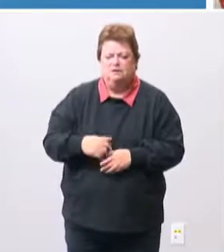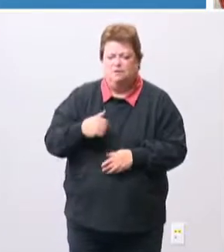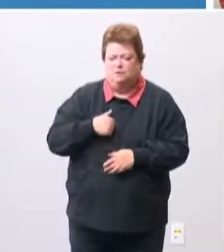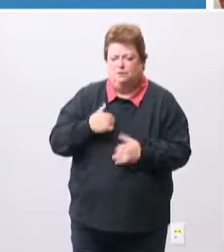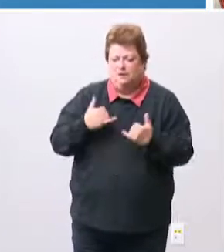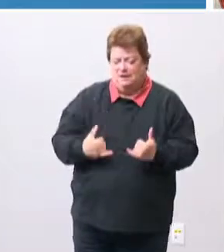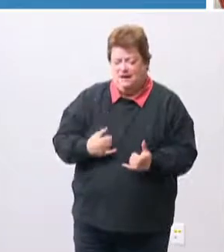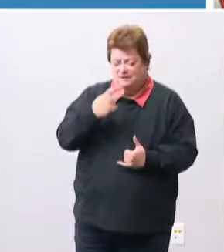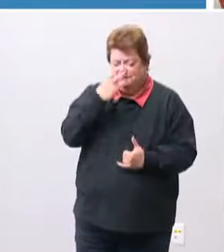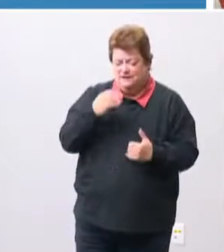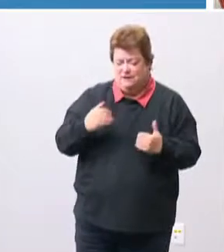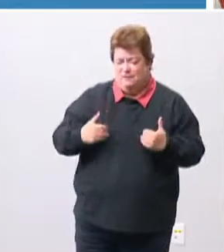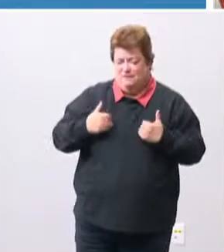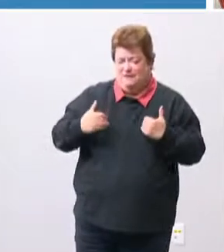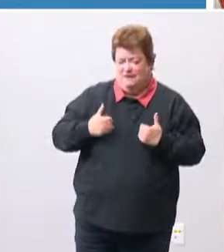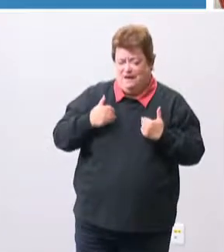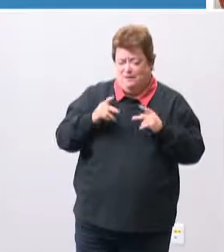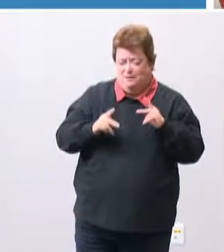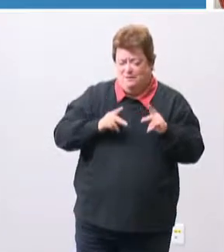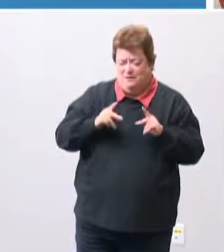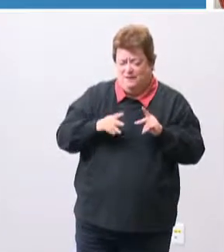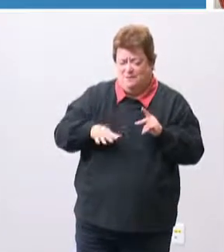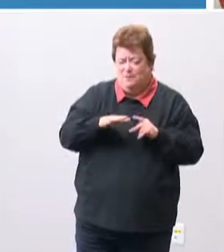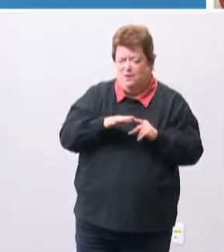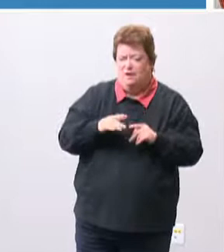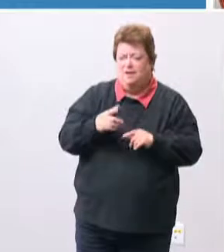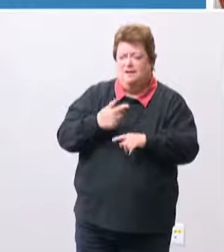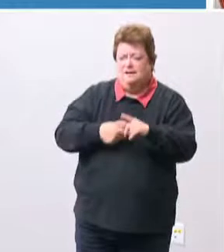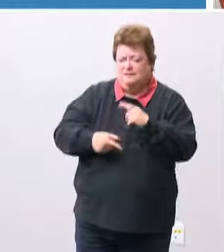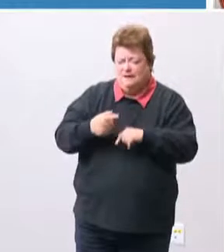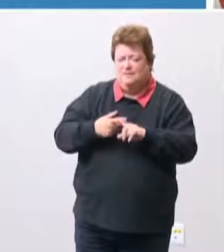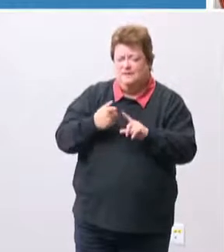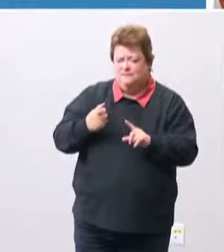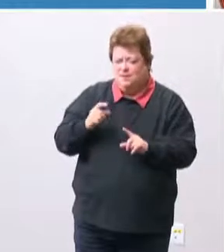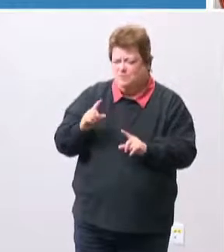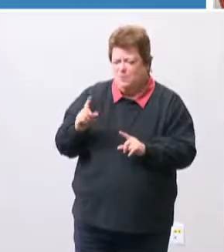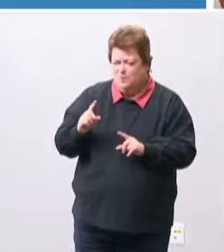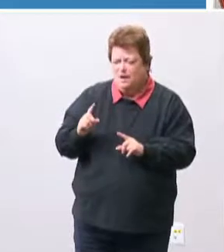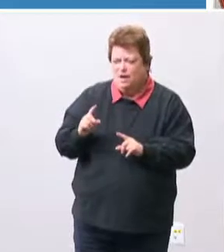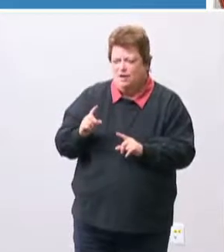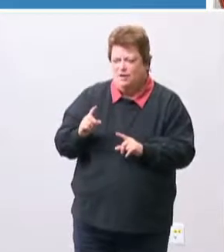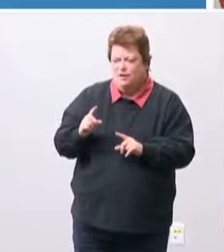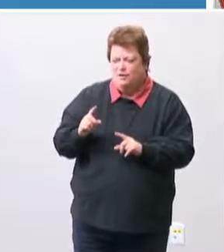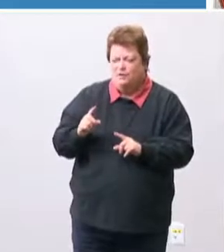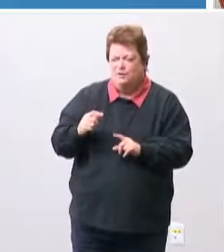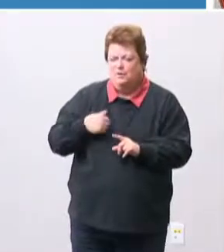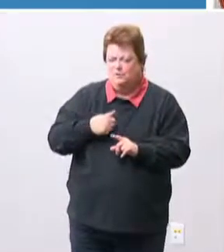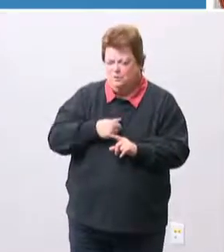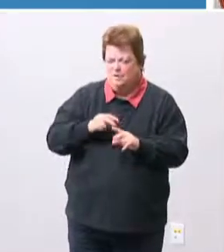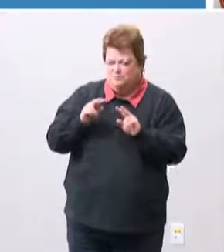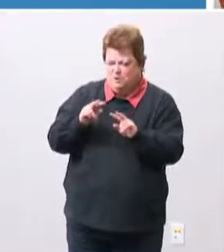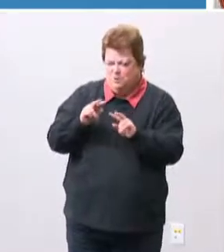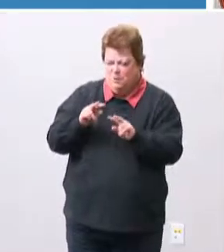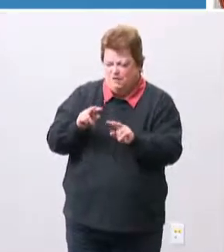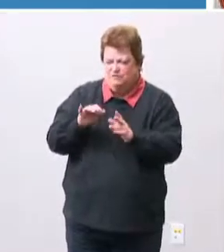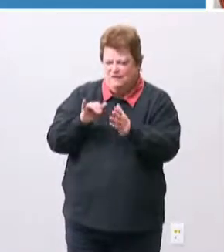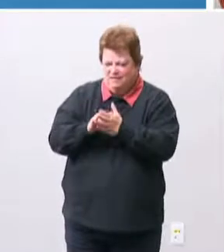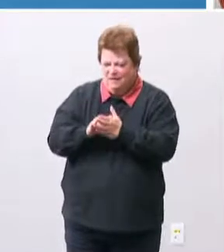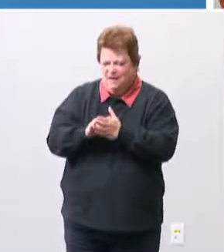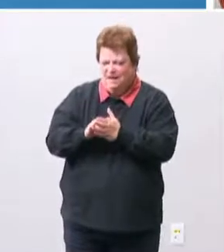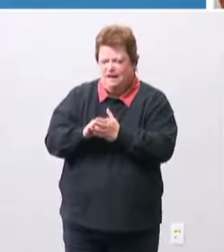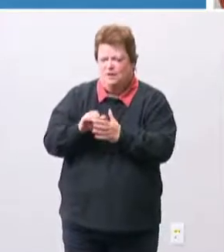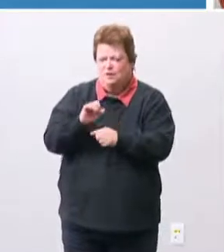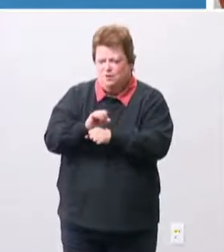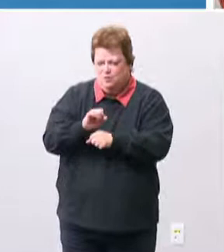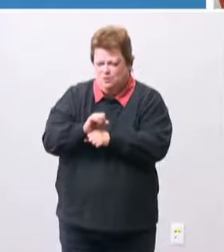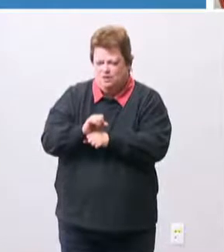younger population, Bill, where some of it is coming from. That's something we've been watching and